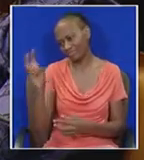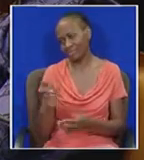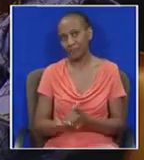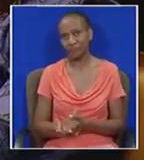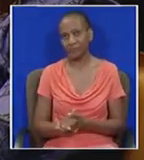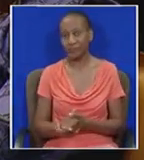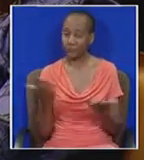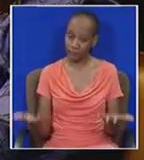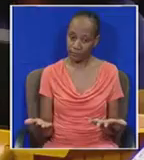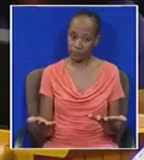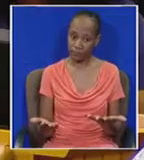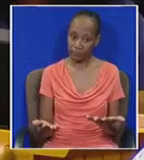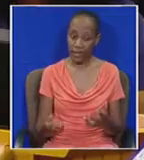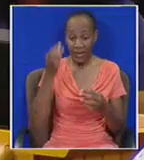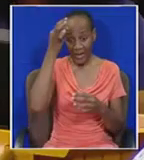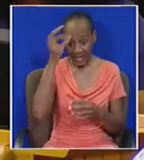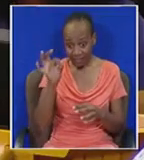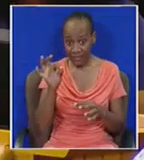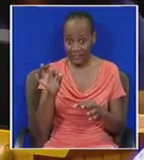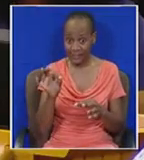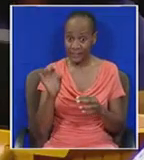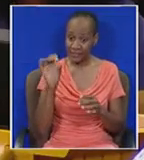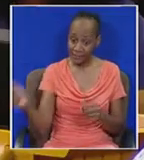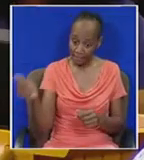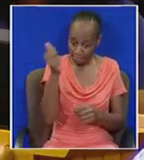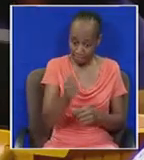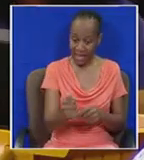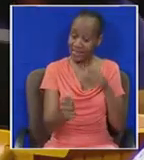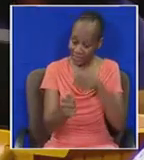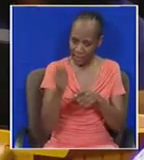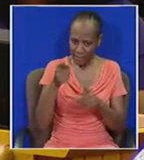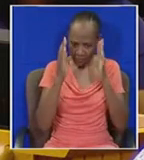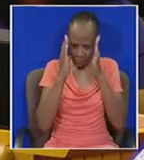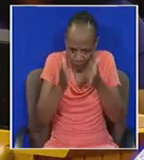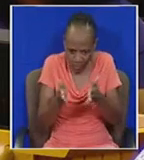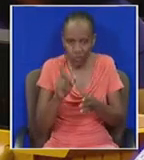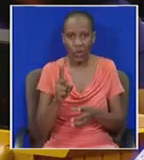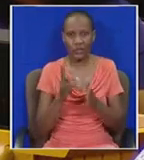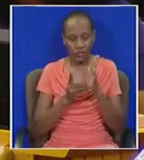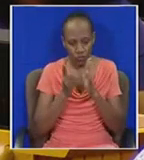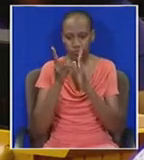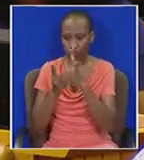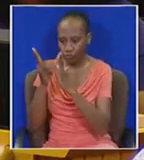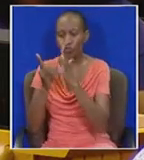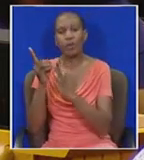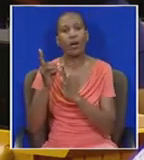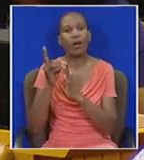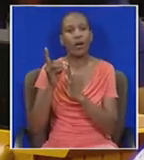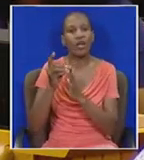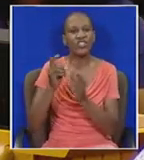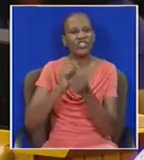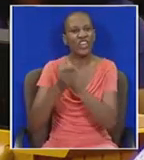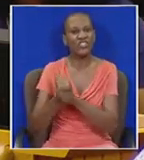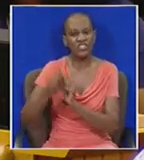of a democratically elected government is to focus on the agenda of reconstruction and development to address the great social